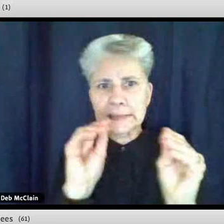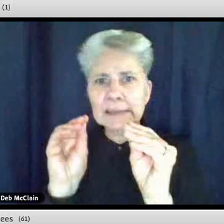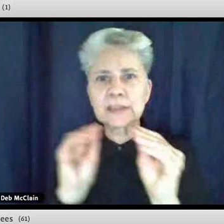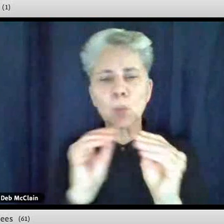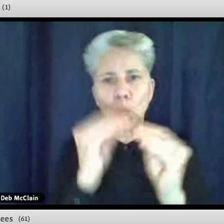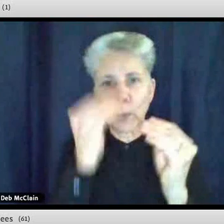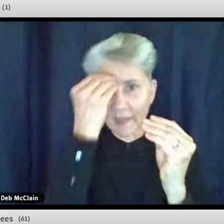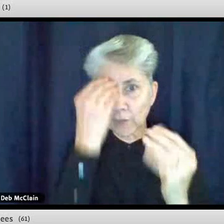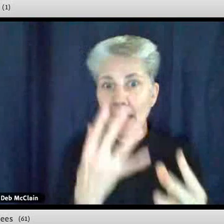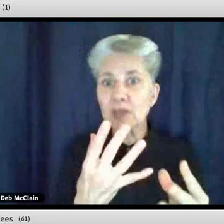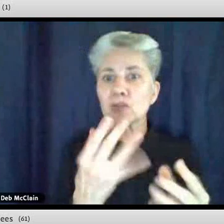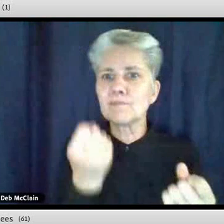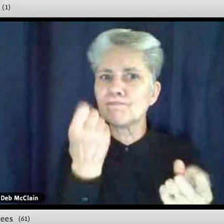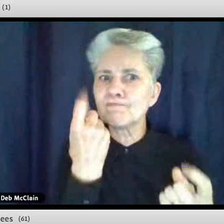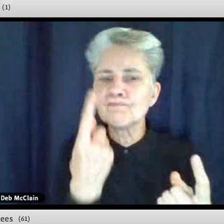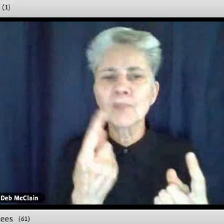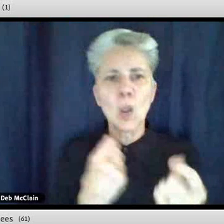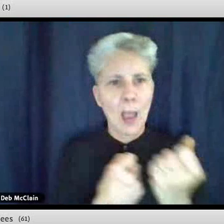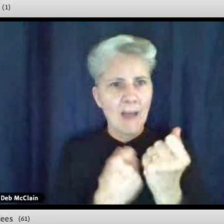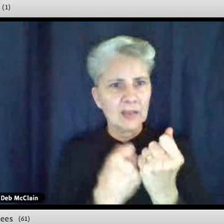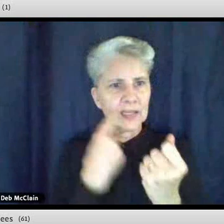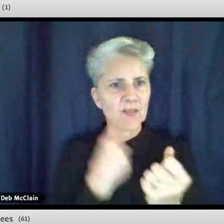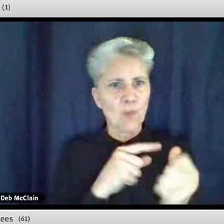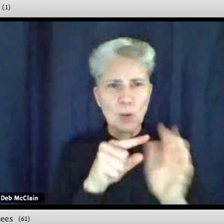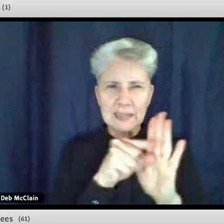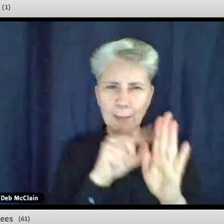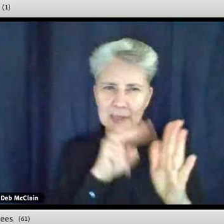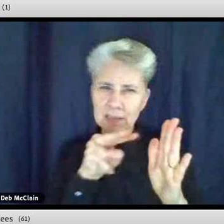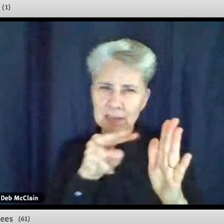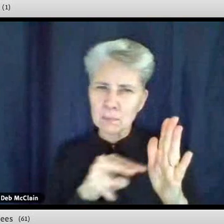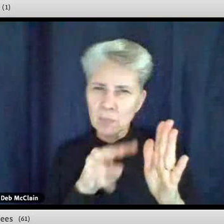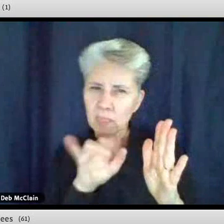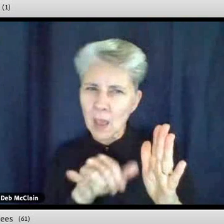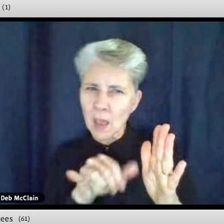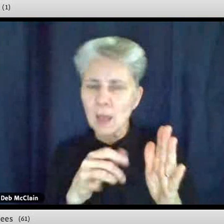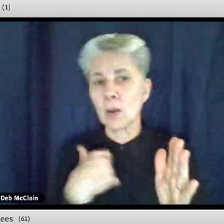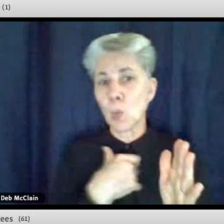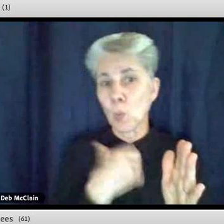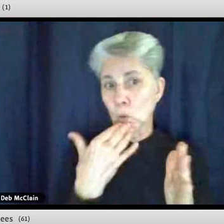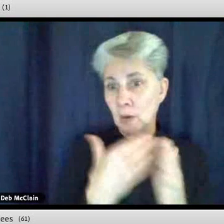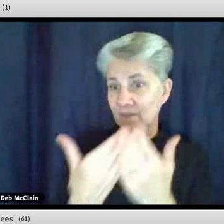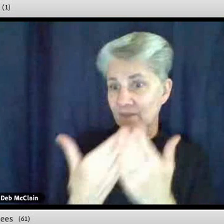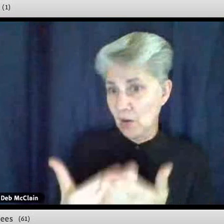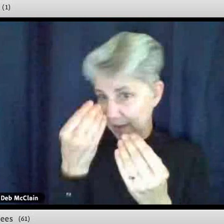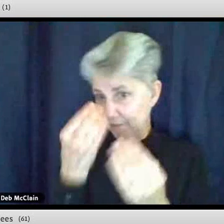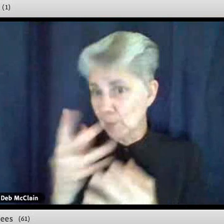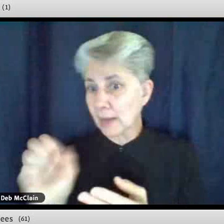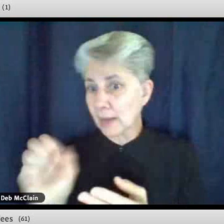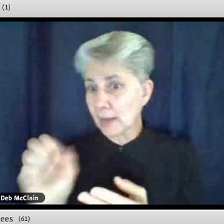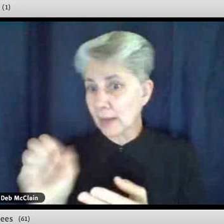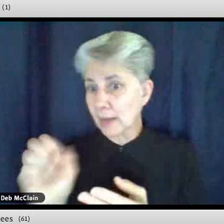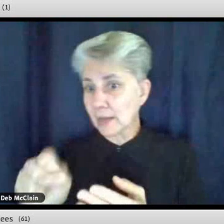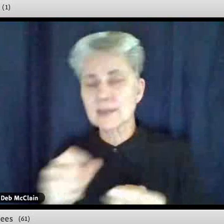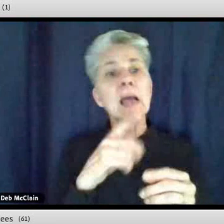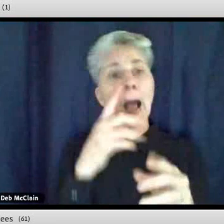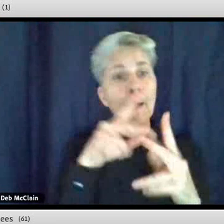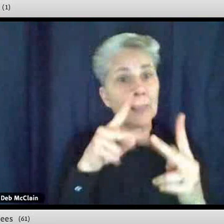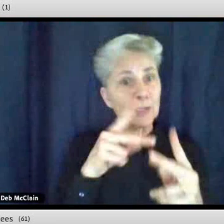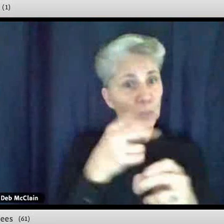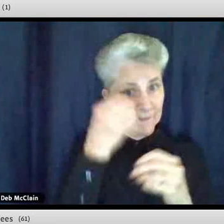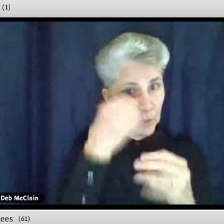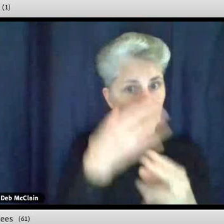no different. We can educate people with information literacy. We're advocates for skepticism.